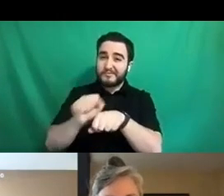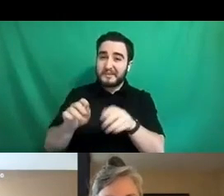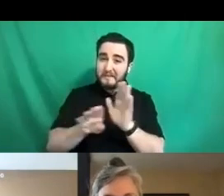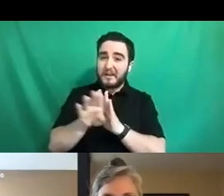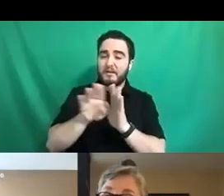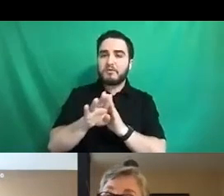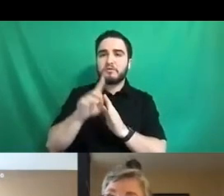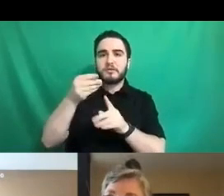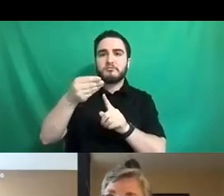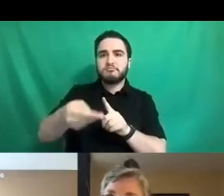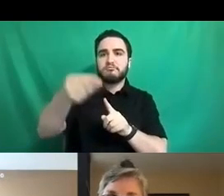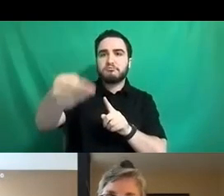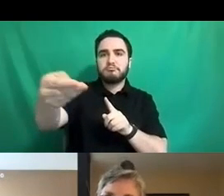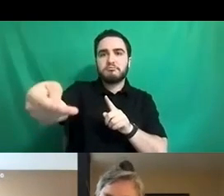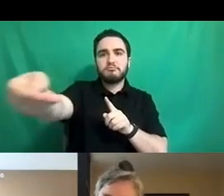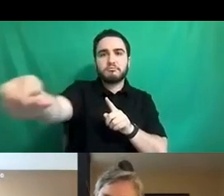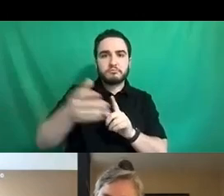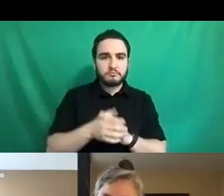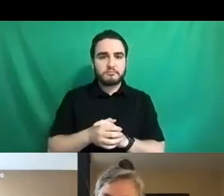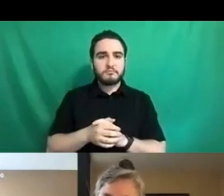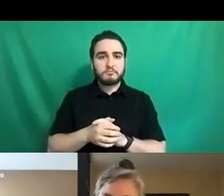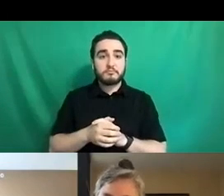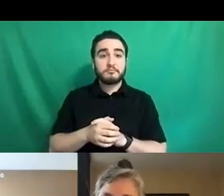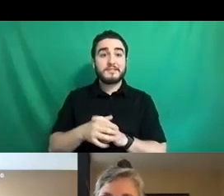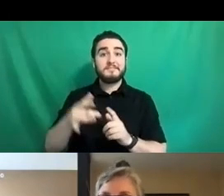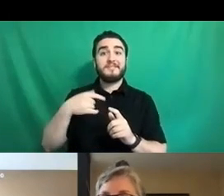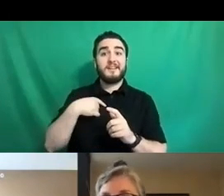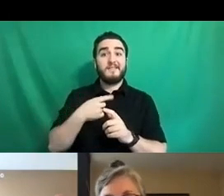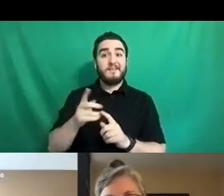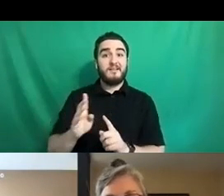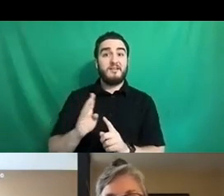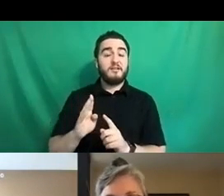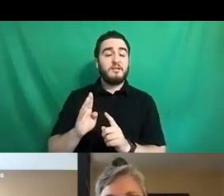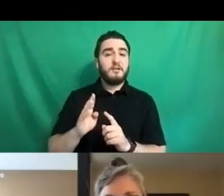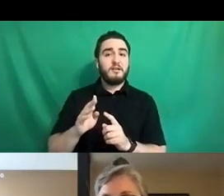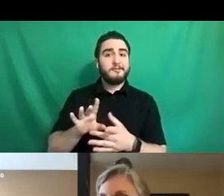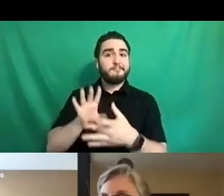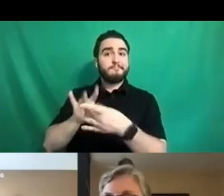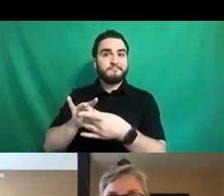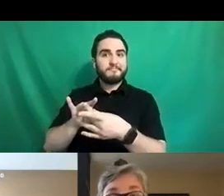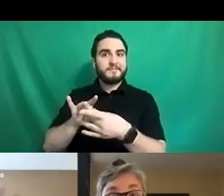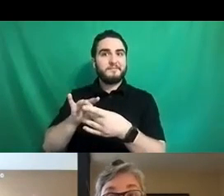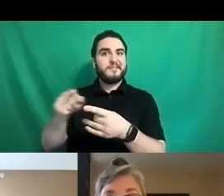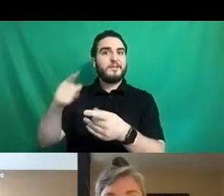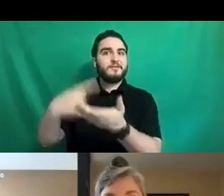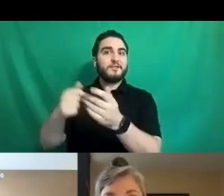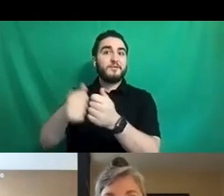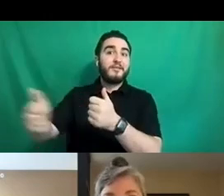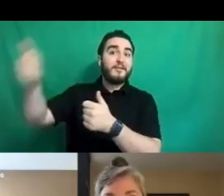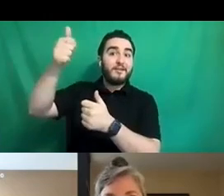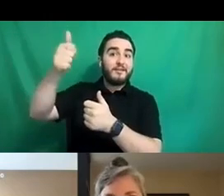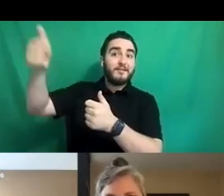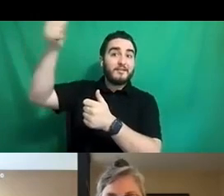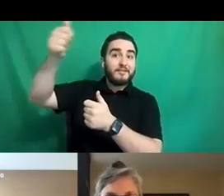forward. Because most of the time you find your internal ally, they go to the next level to talk to maybe leadership in